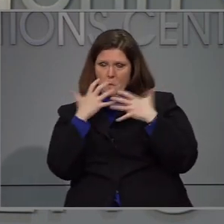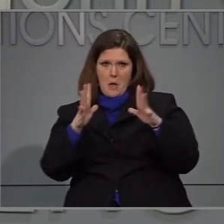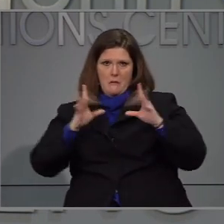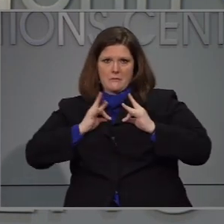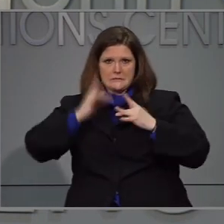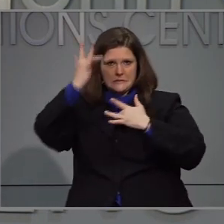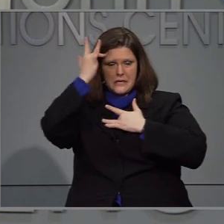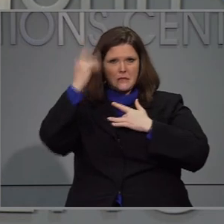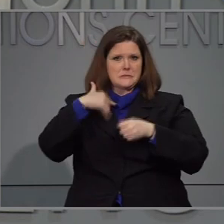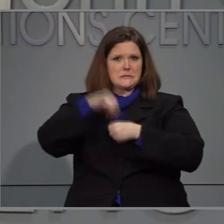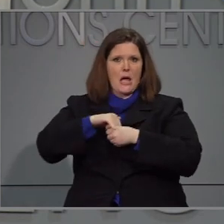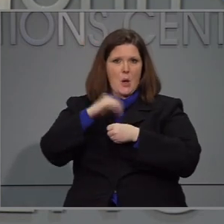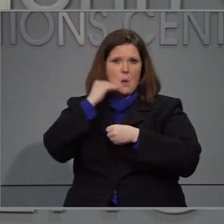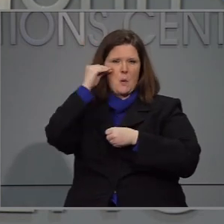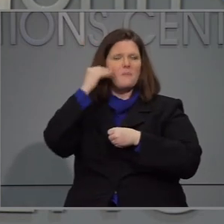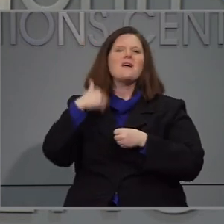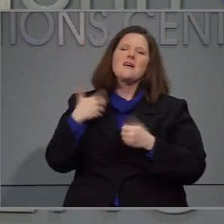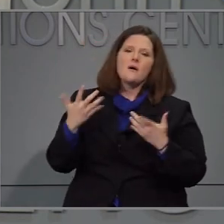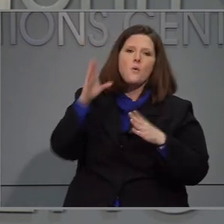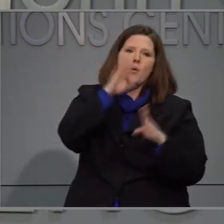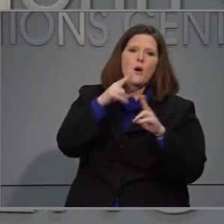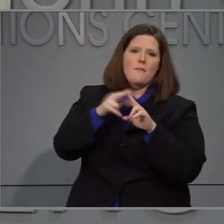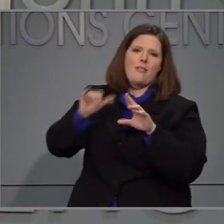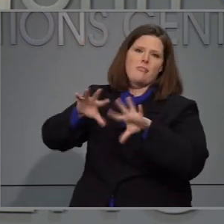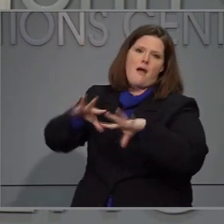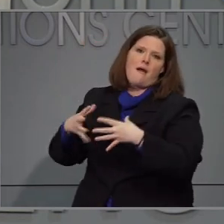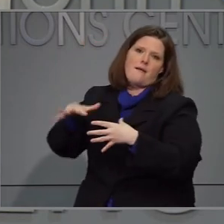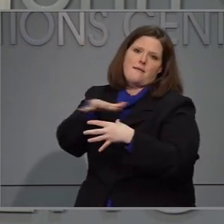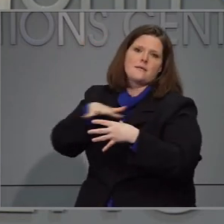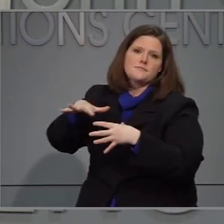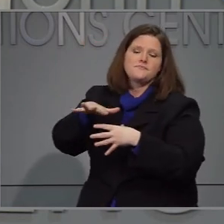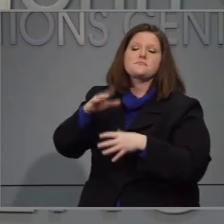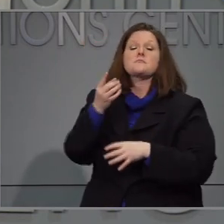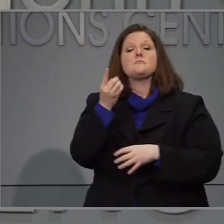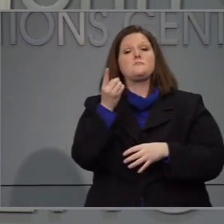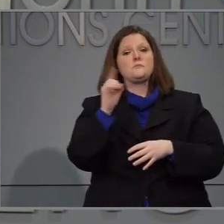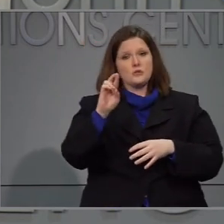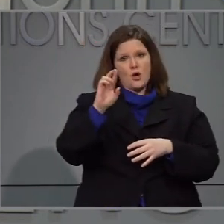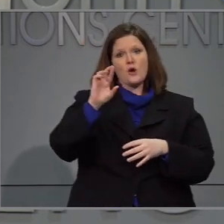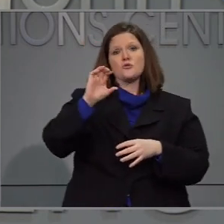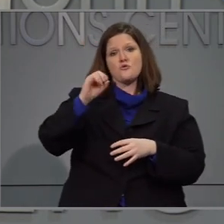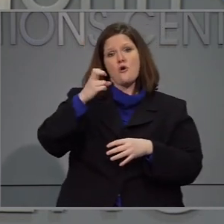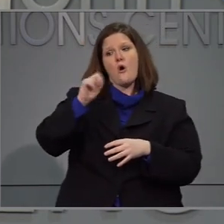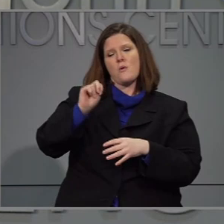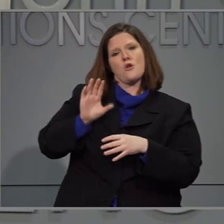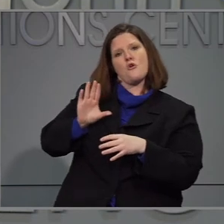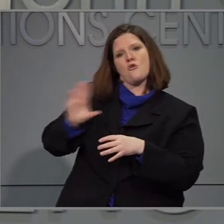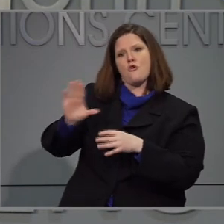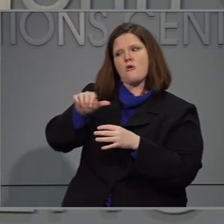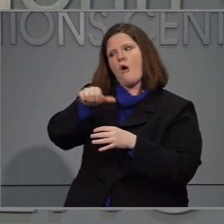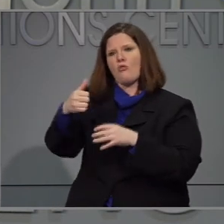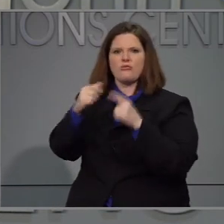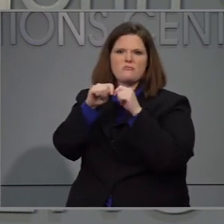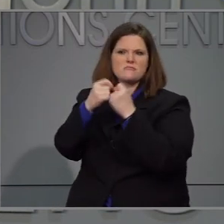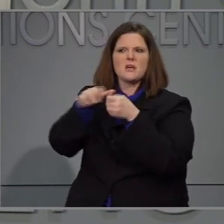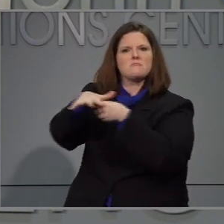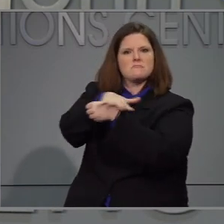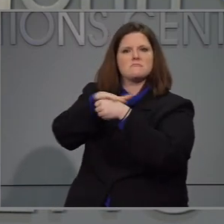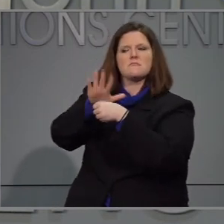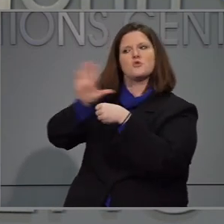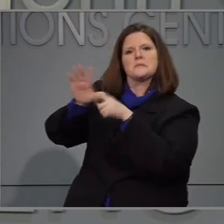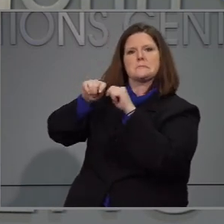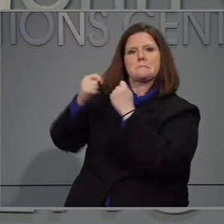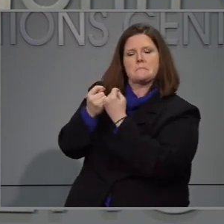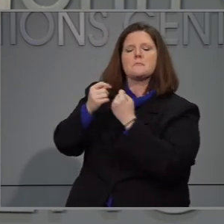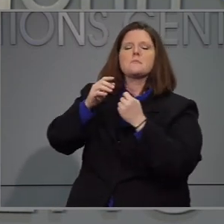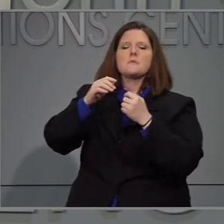team are working with the health care providers across the state to ramp up the effort to make sure that